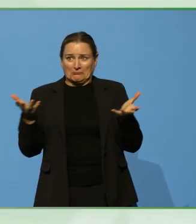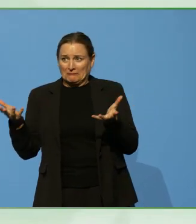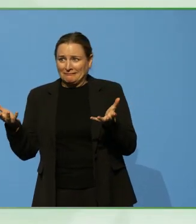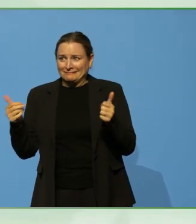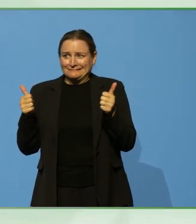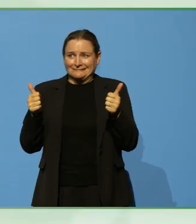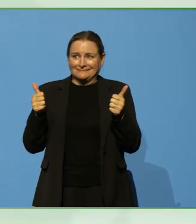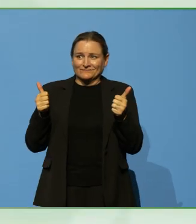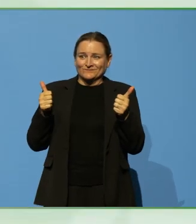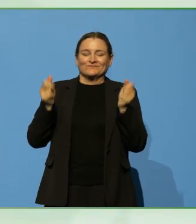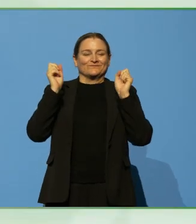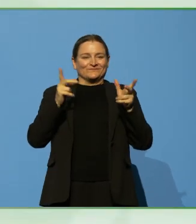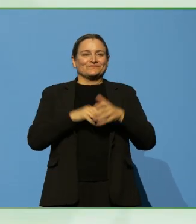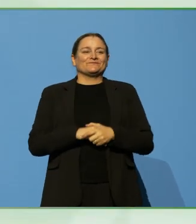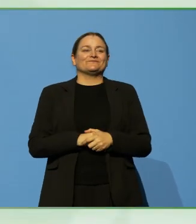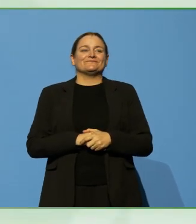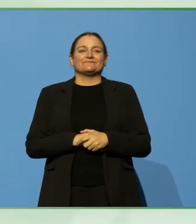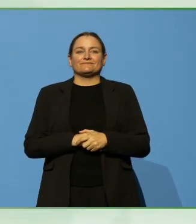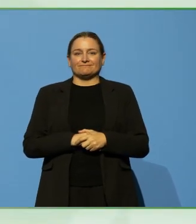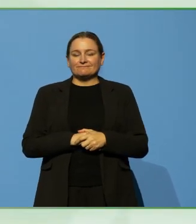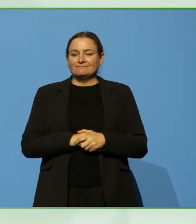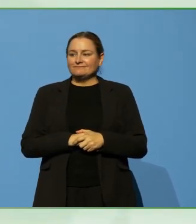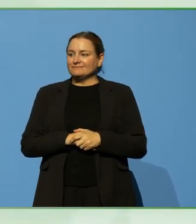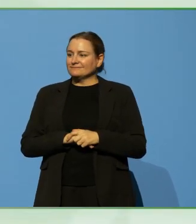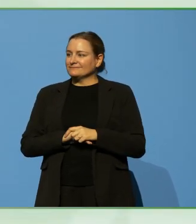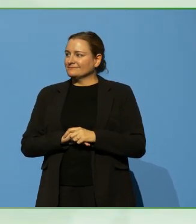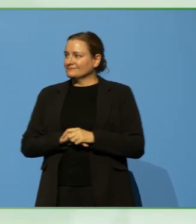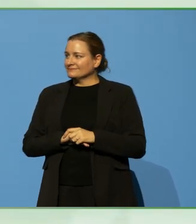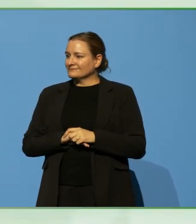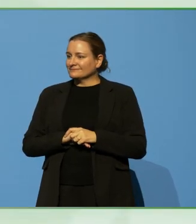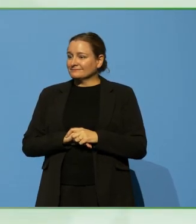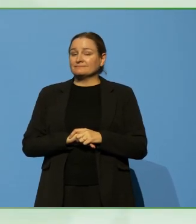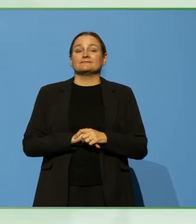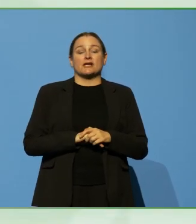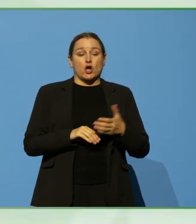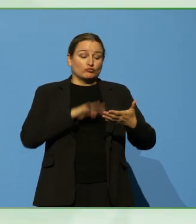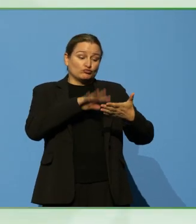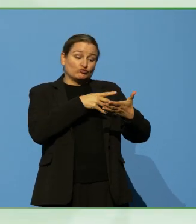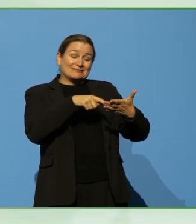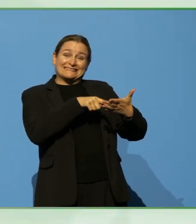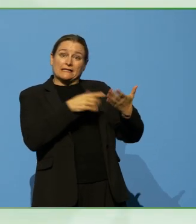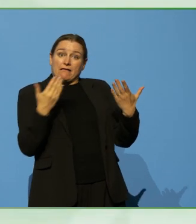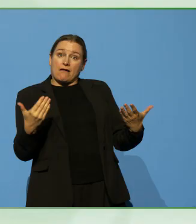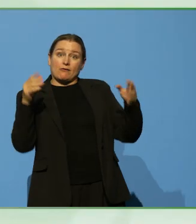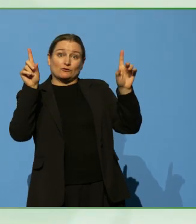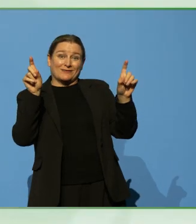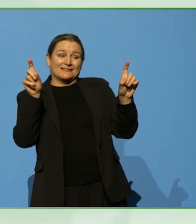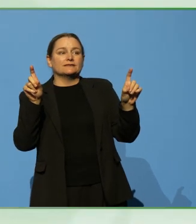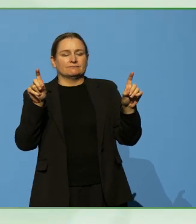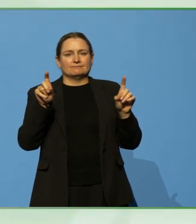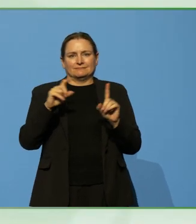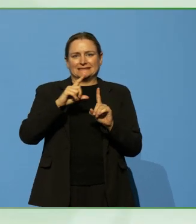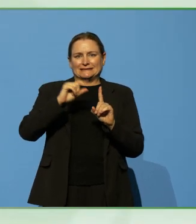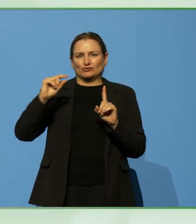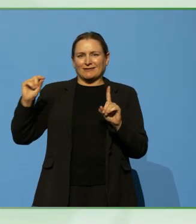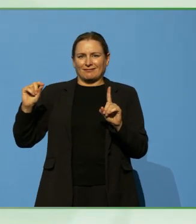If you looked into the schedule and you saw the digital euro and were thinking, okay, why is